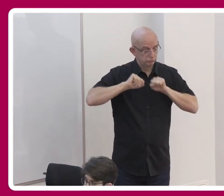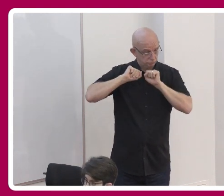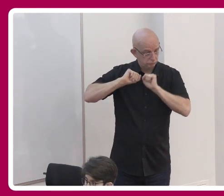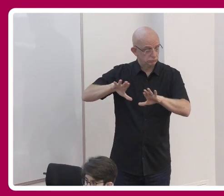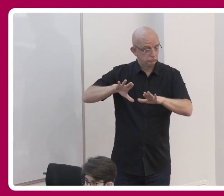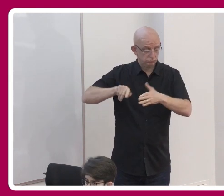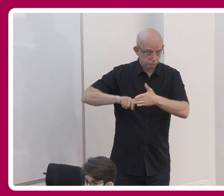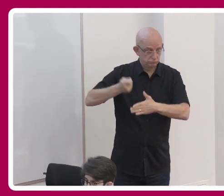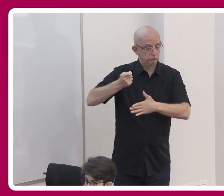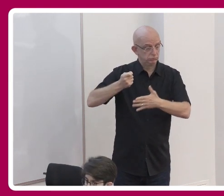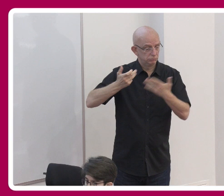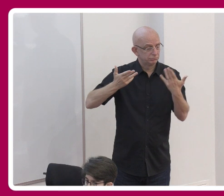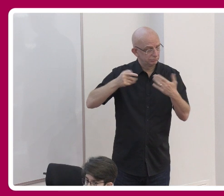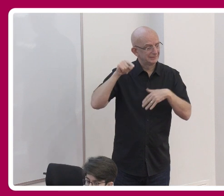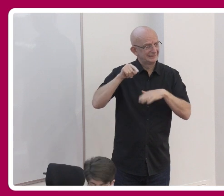is